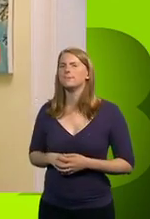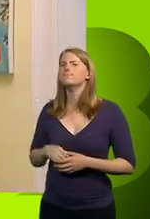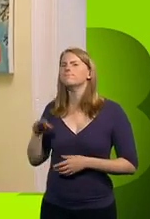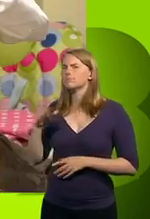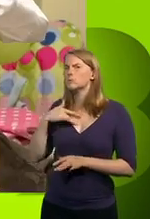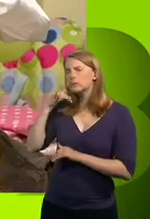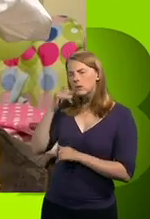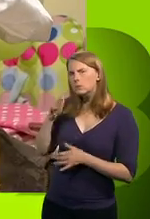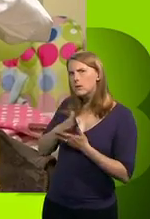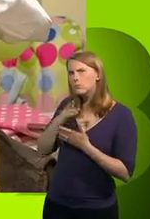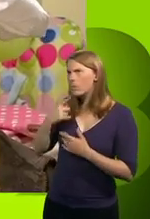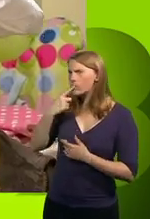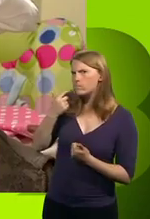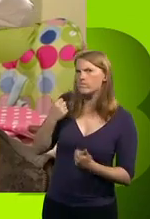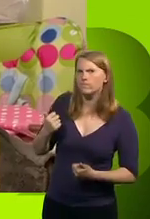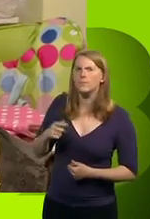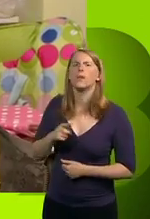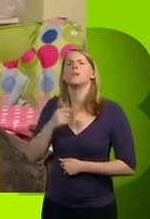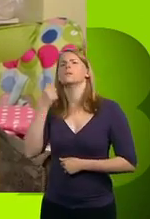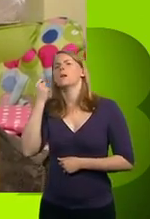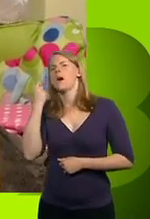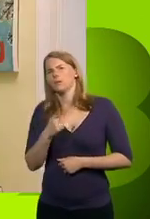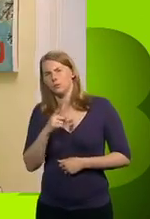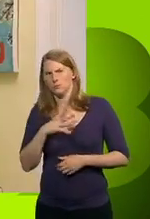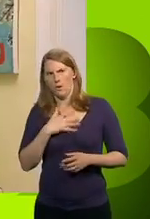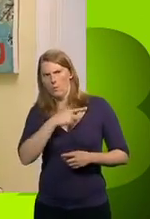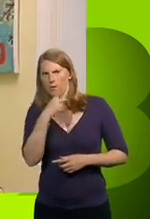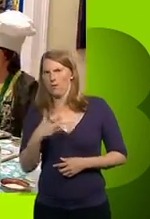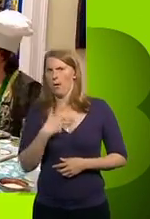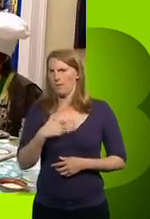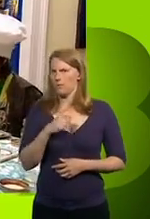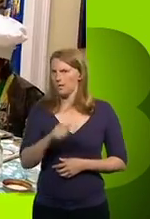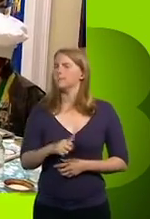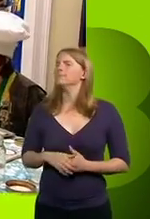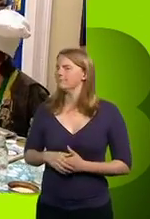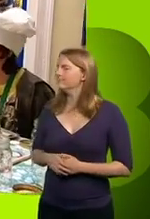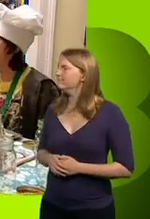make sure they taste okay. Good idea. We wouldn't want any complaints now, would we?